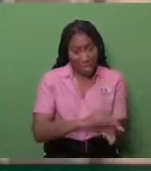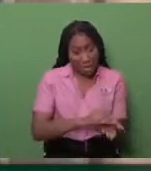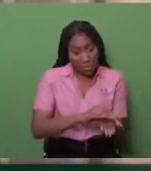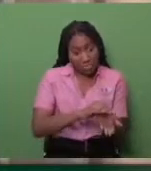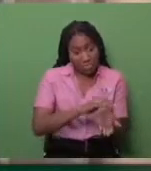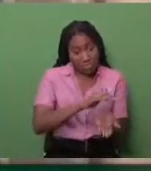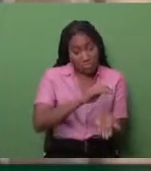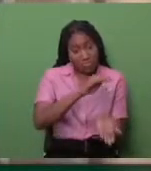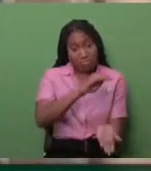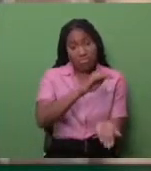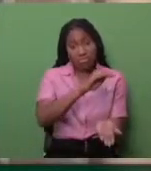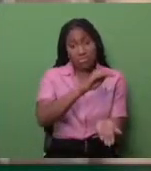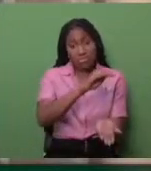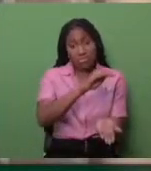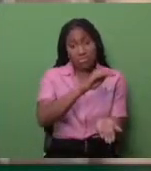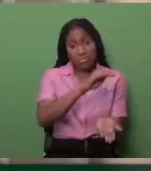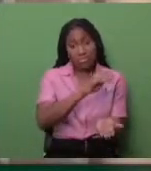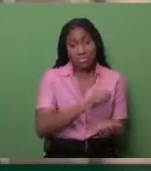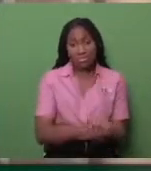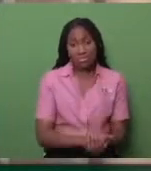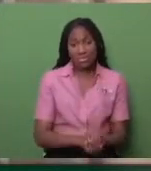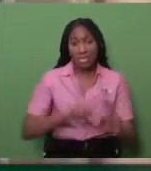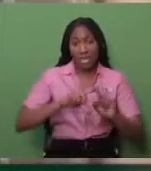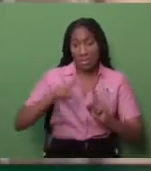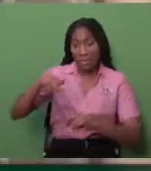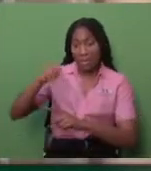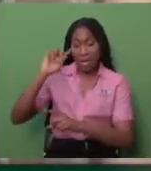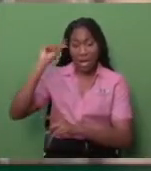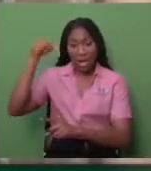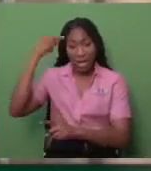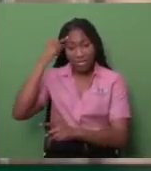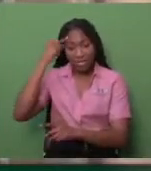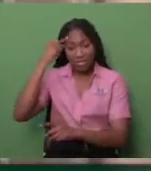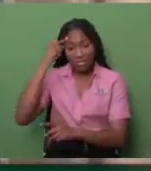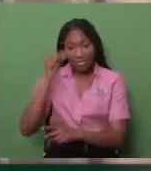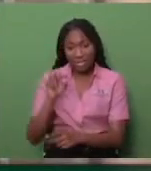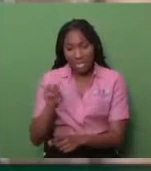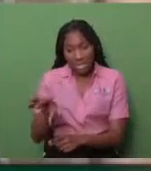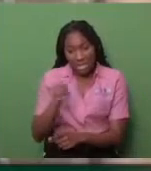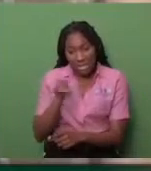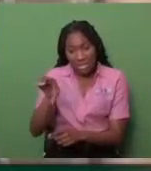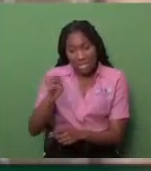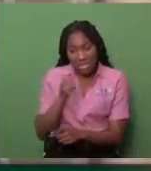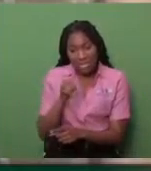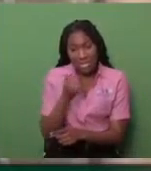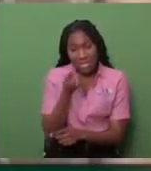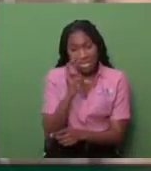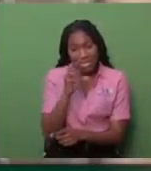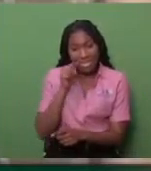Under this government, on the other hand, they have withdrawn TT 16.3 billion.